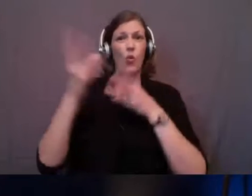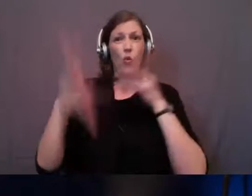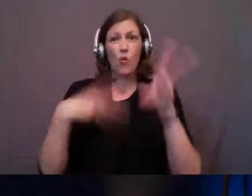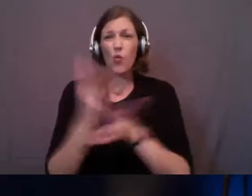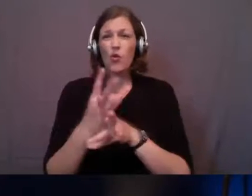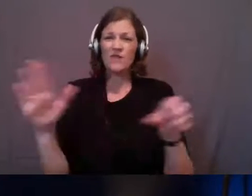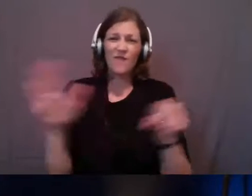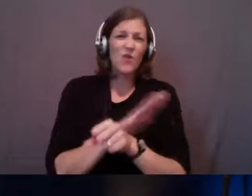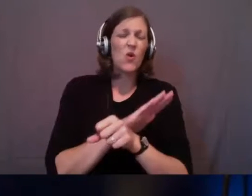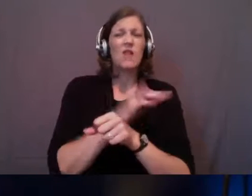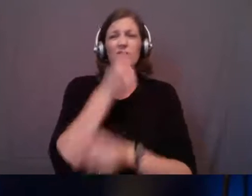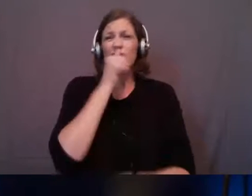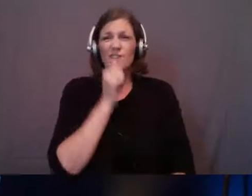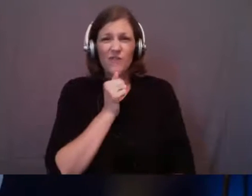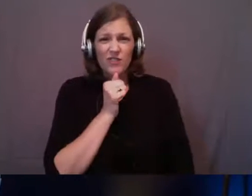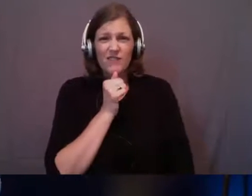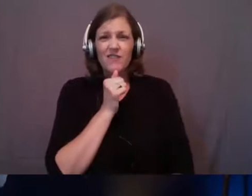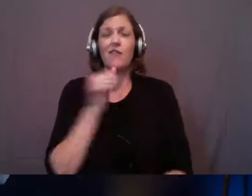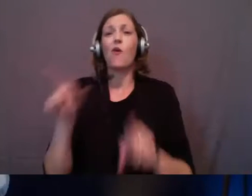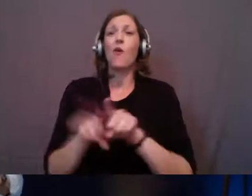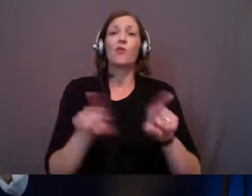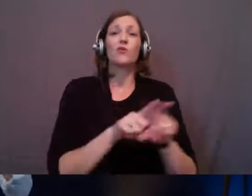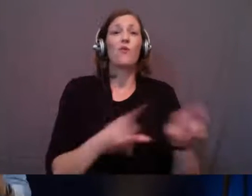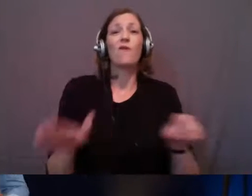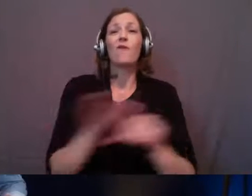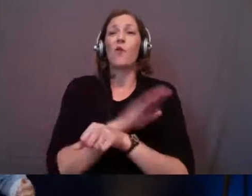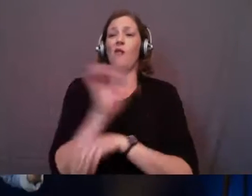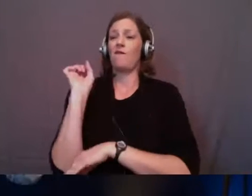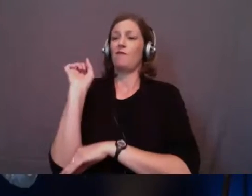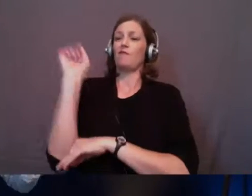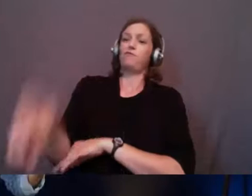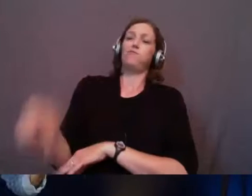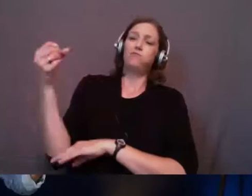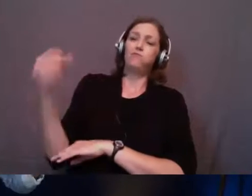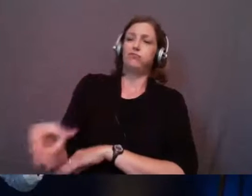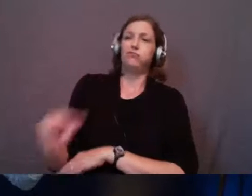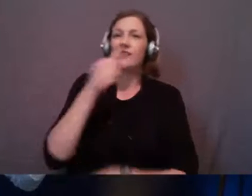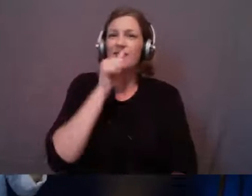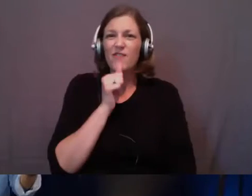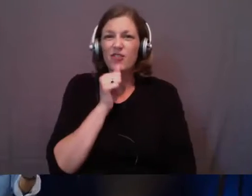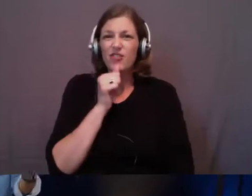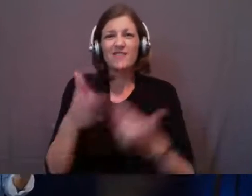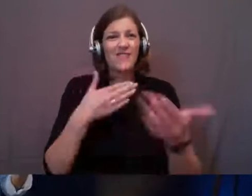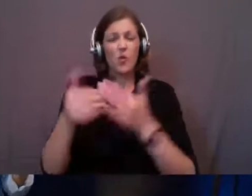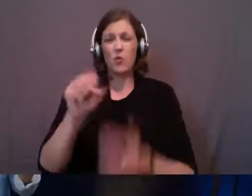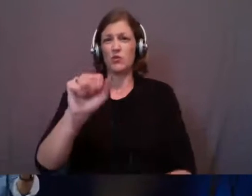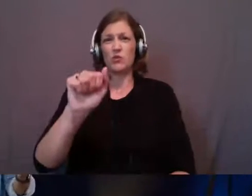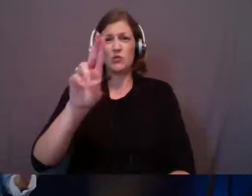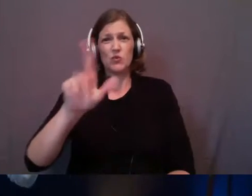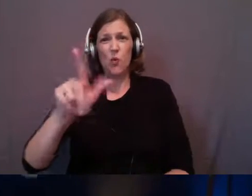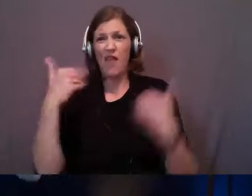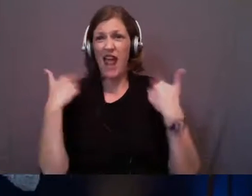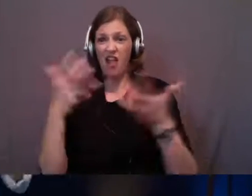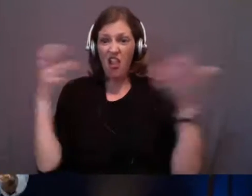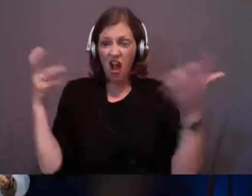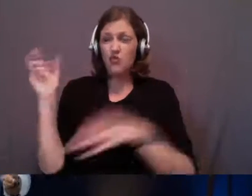full of suffering, it is also full of the overcoming of it. And even though Saul had so much in his life he had to overcome,